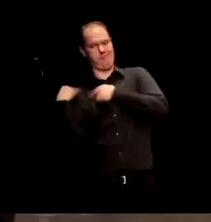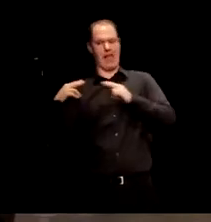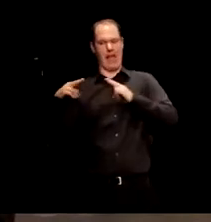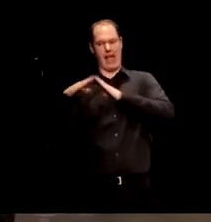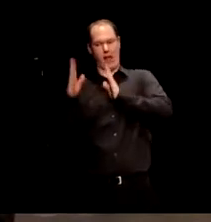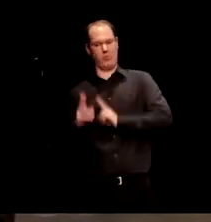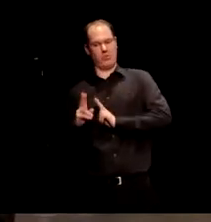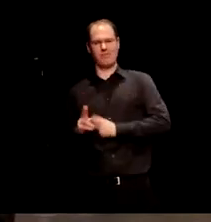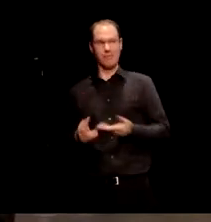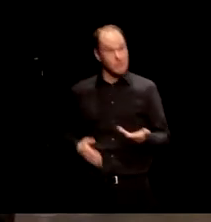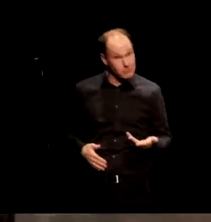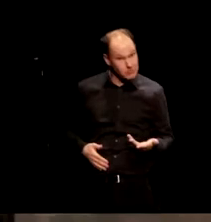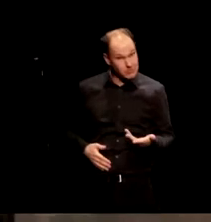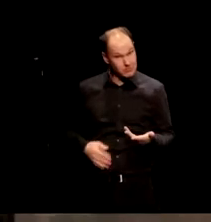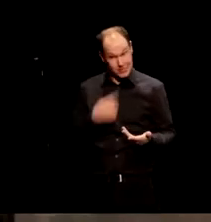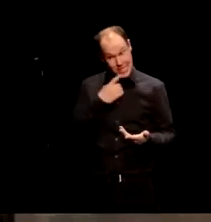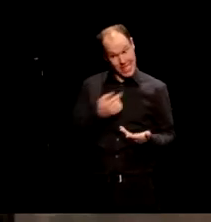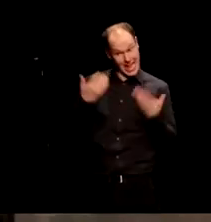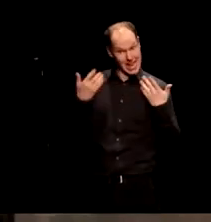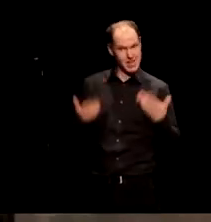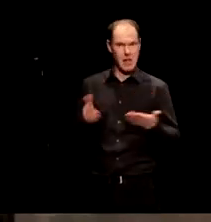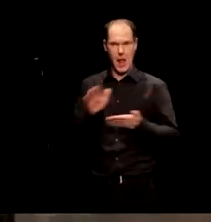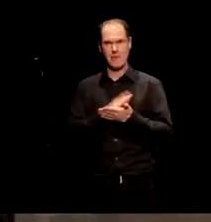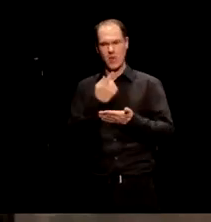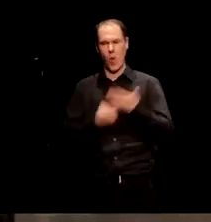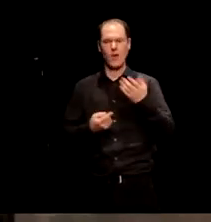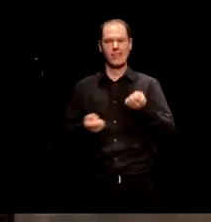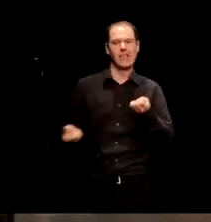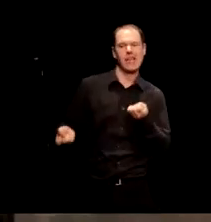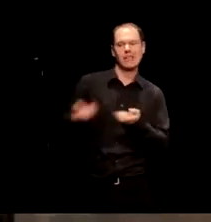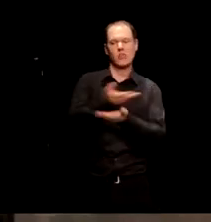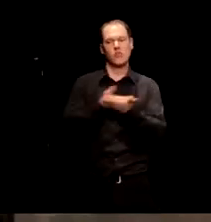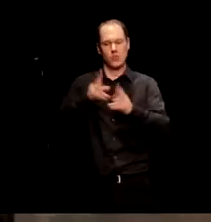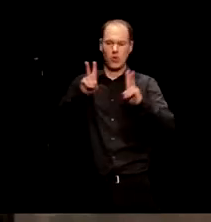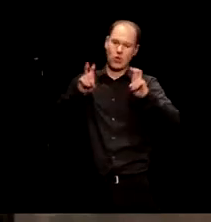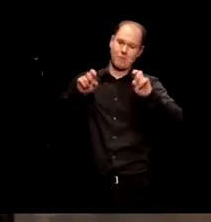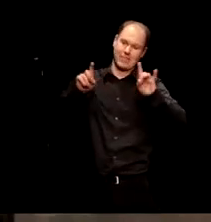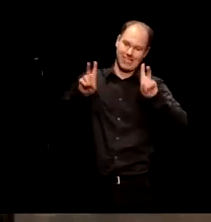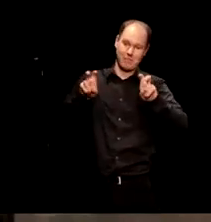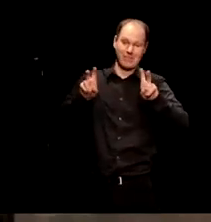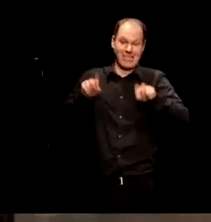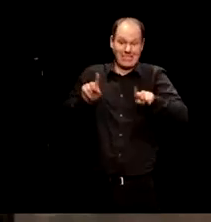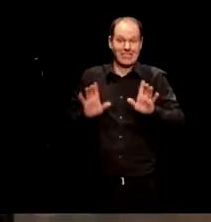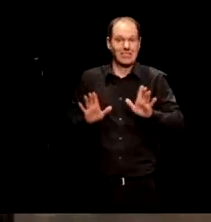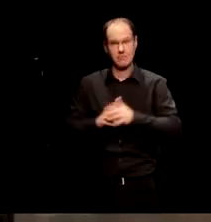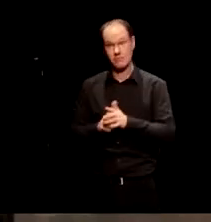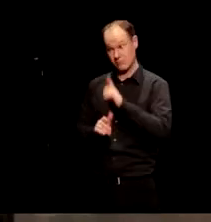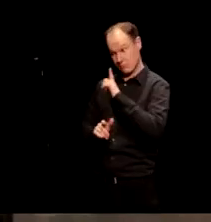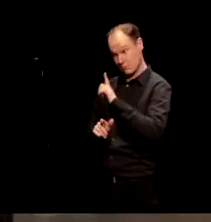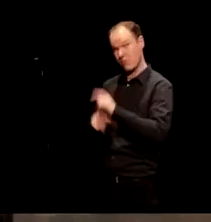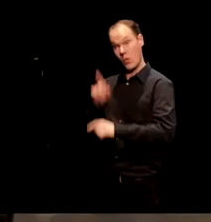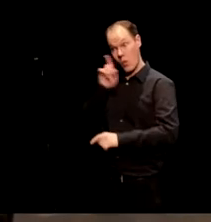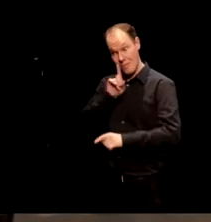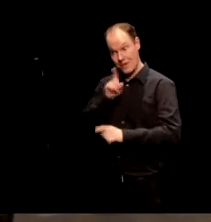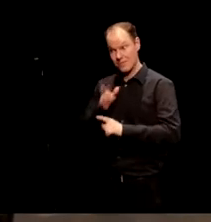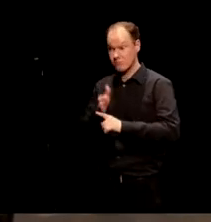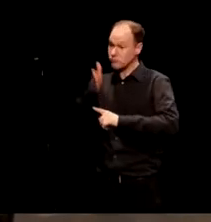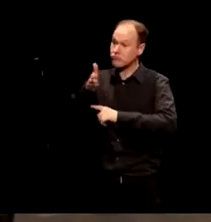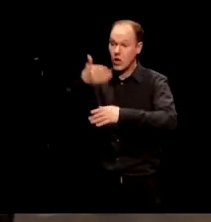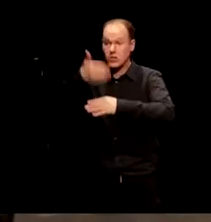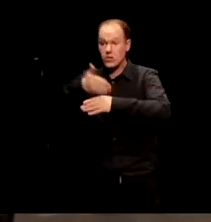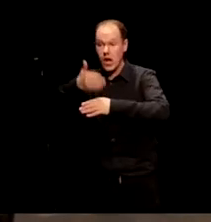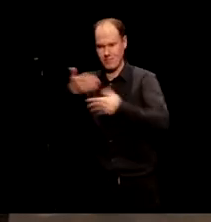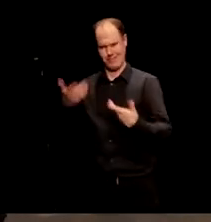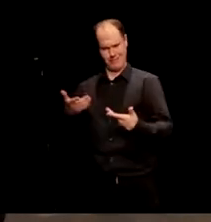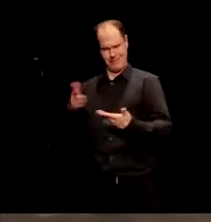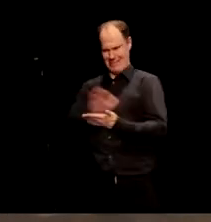Those words are only used today as a topic for debating societies. But the fact remains, women going in for work in this